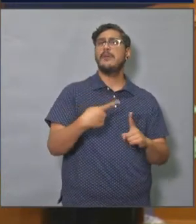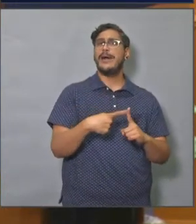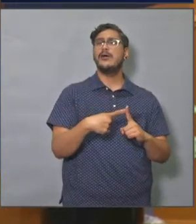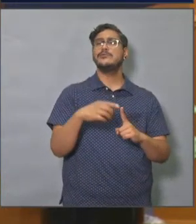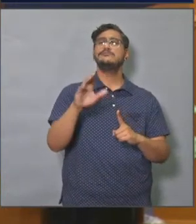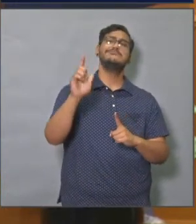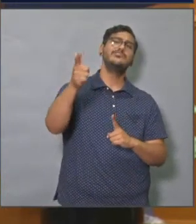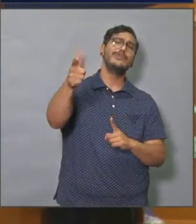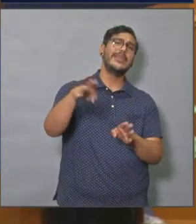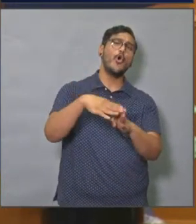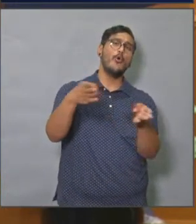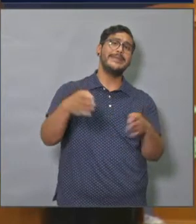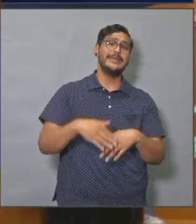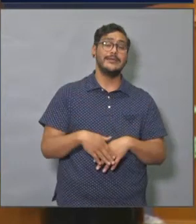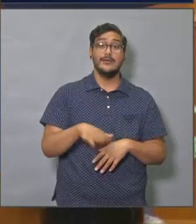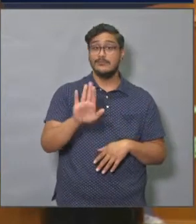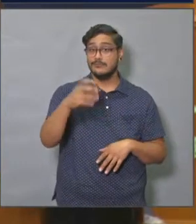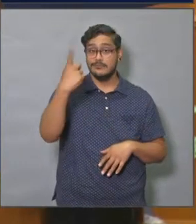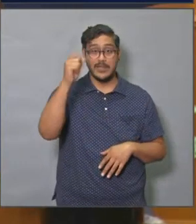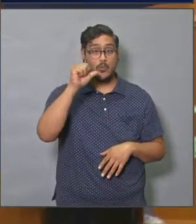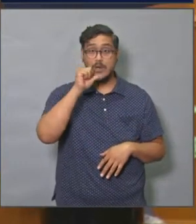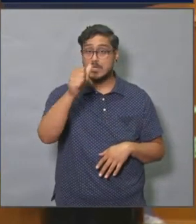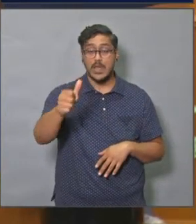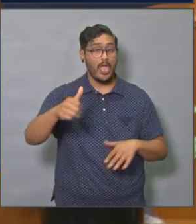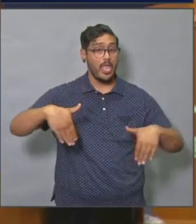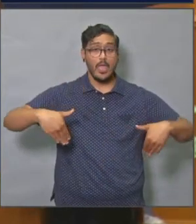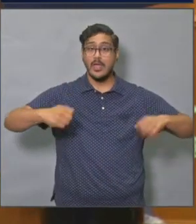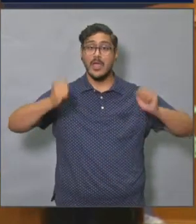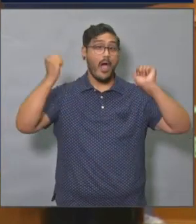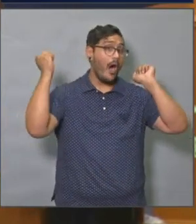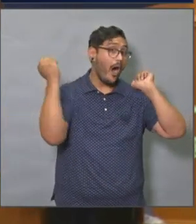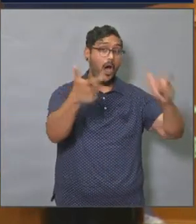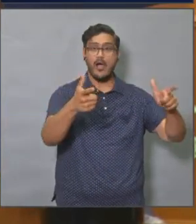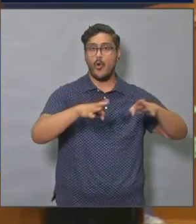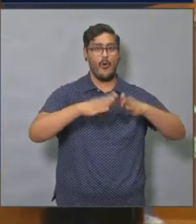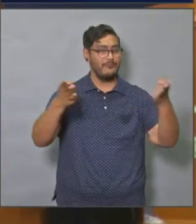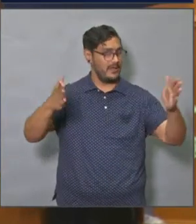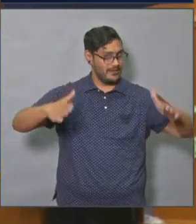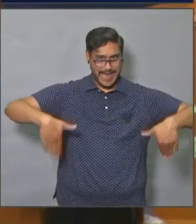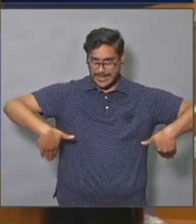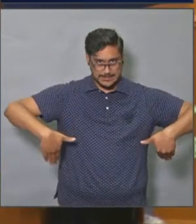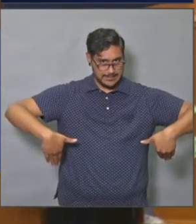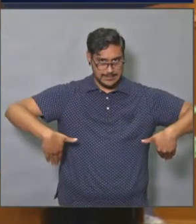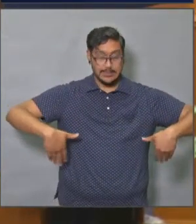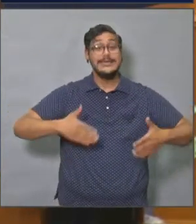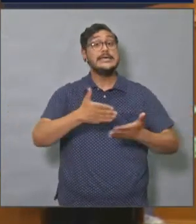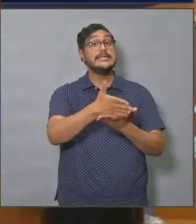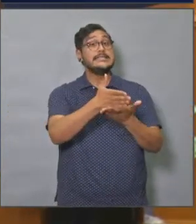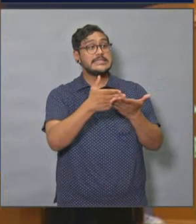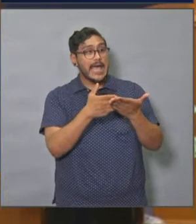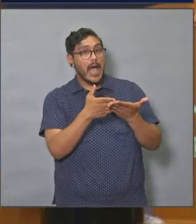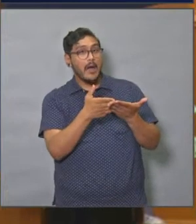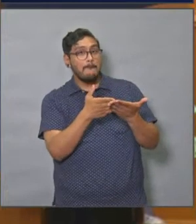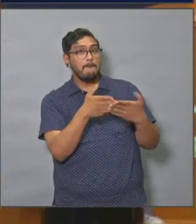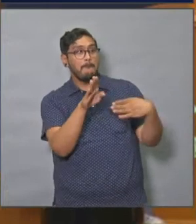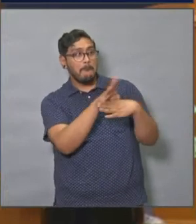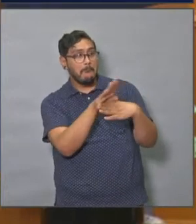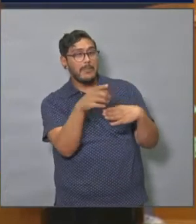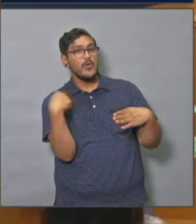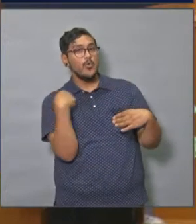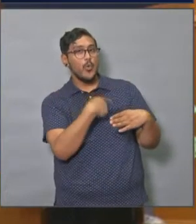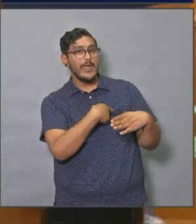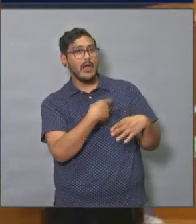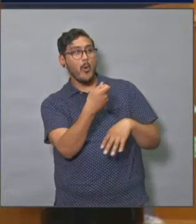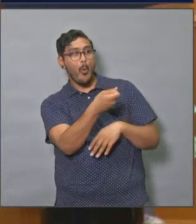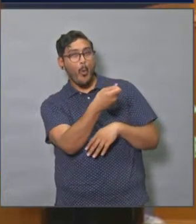reopenings, we are not opening all sectors today. We are waiting on some sectors so that we do have an